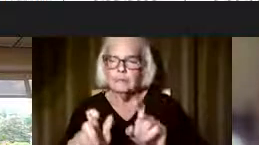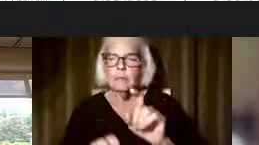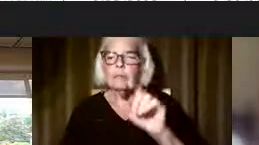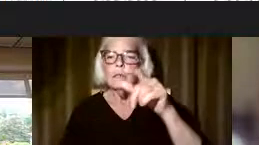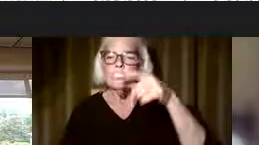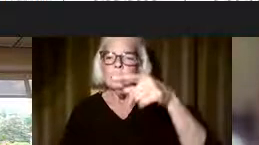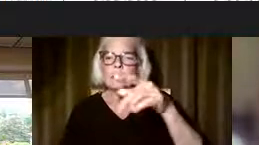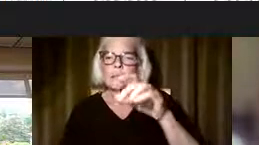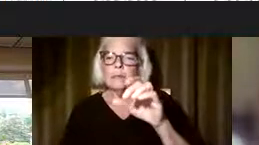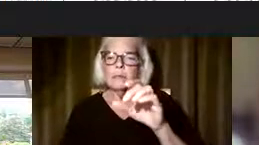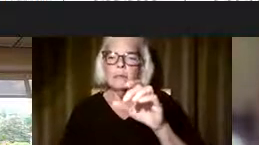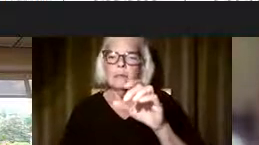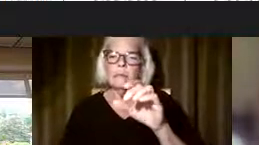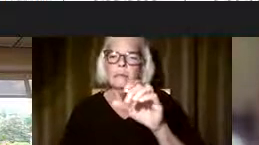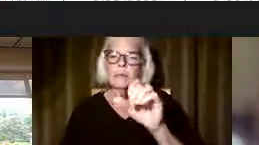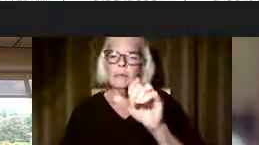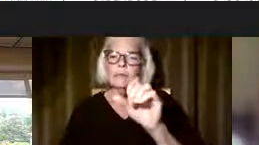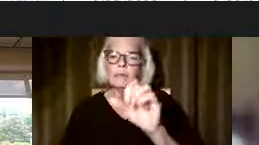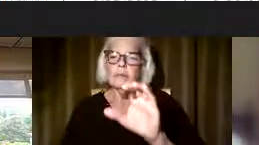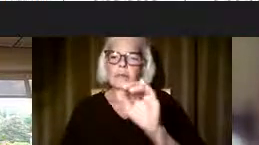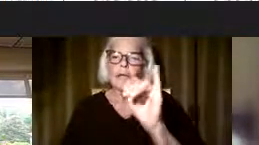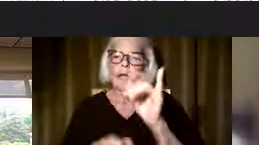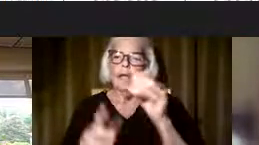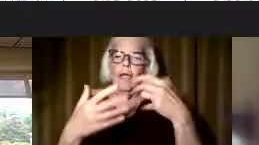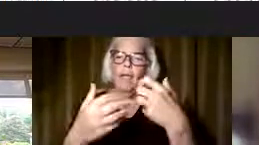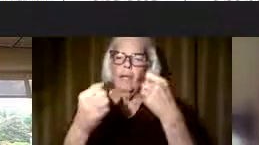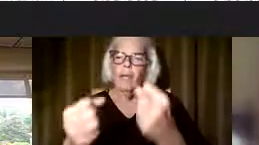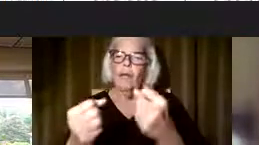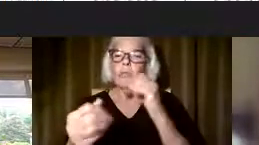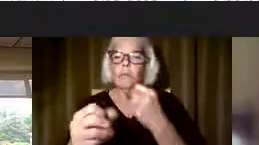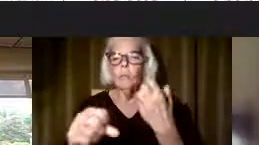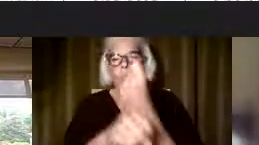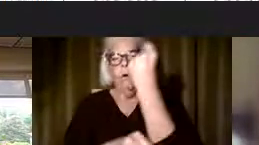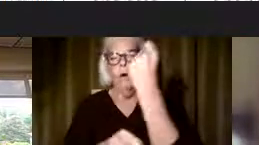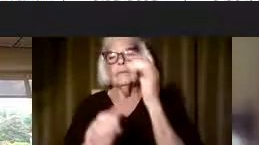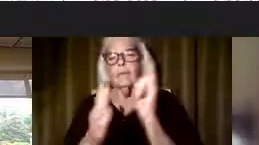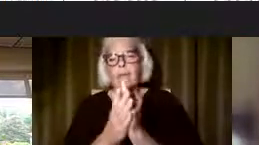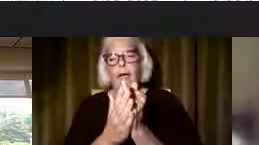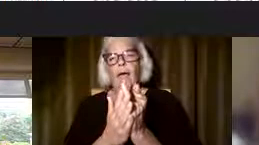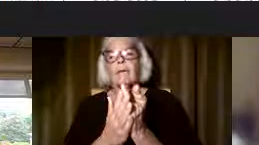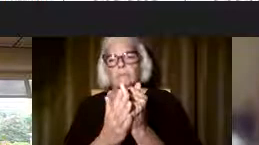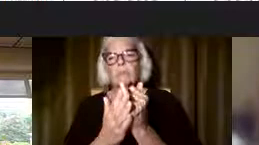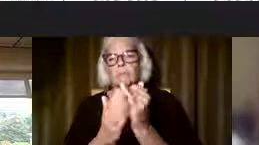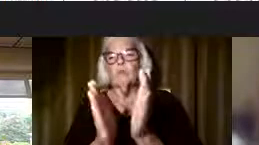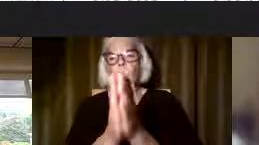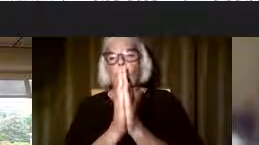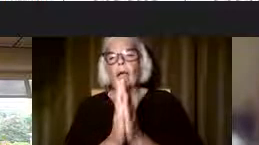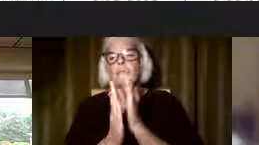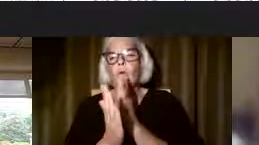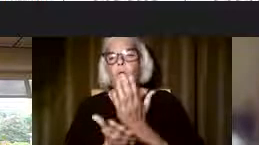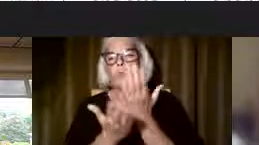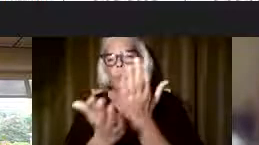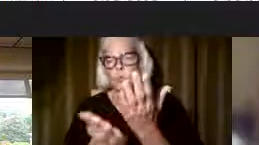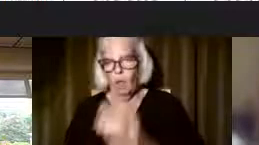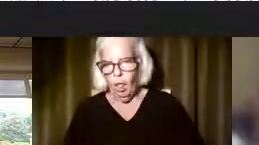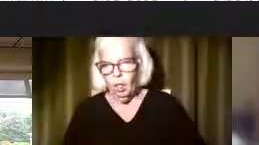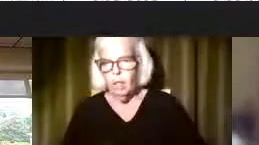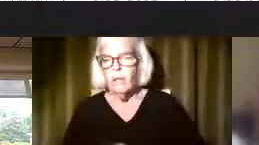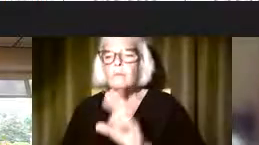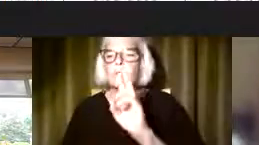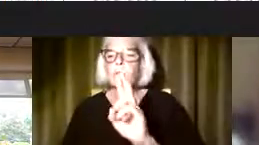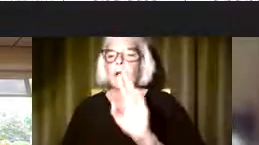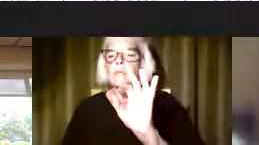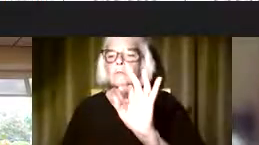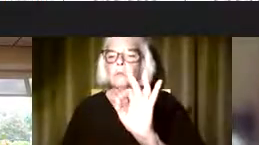winning bid for the statewide testing. And so in November of 2020, we worked